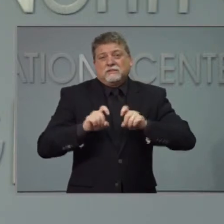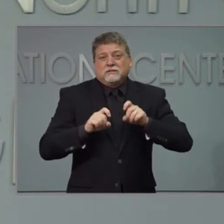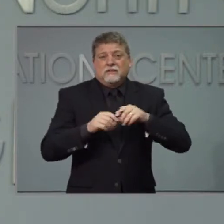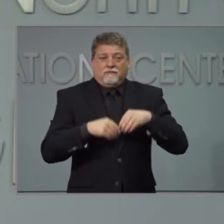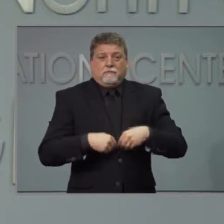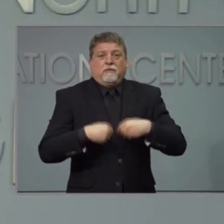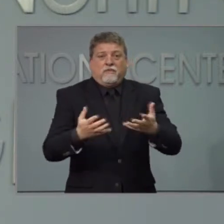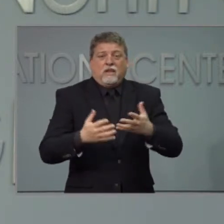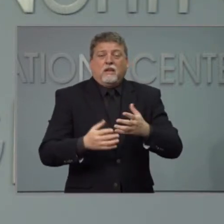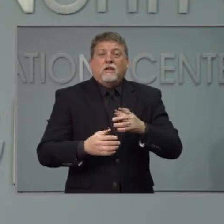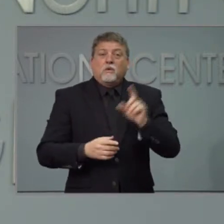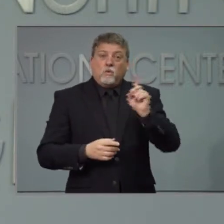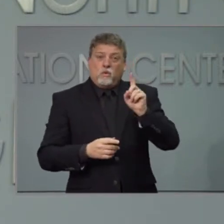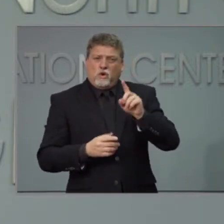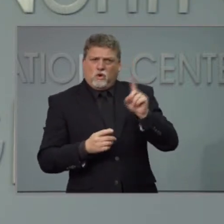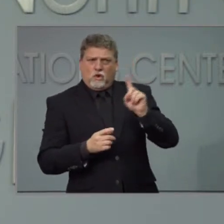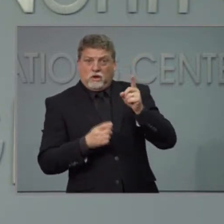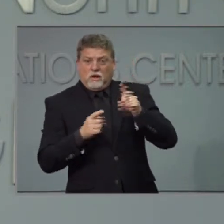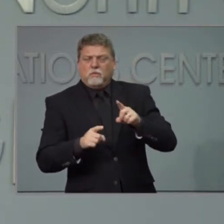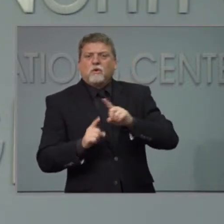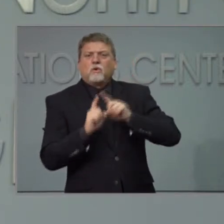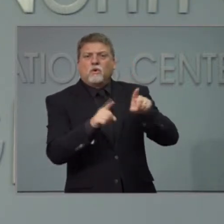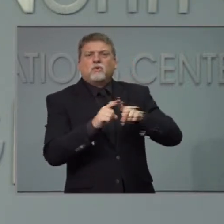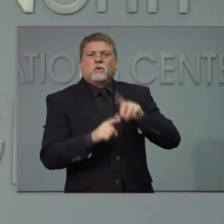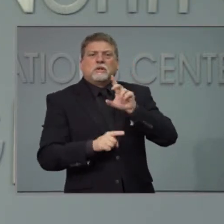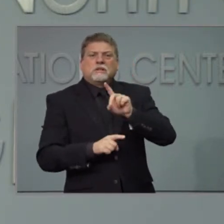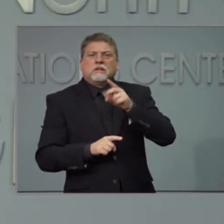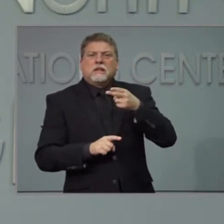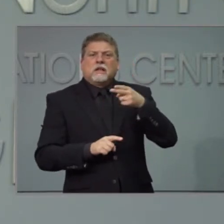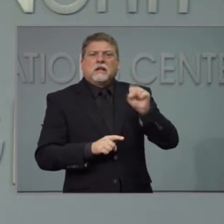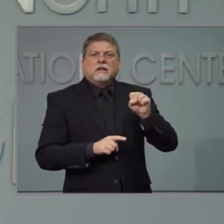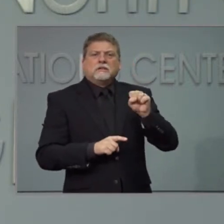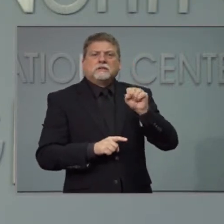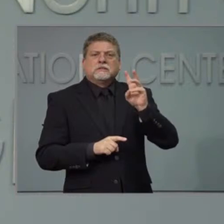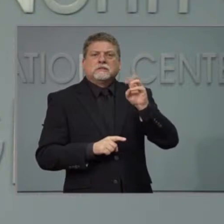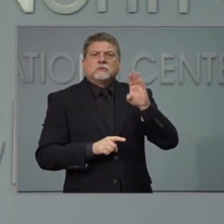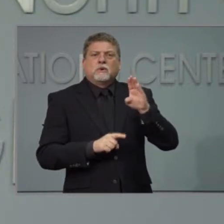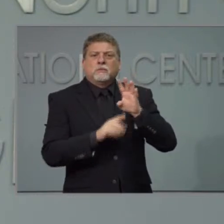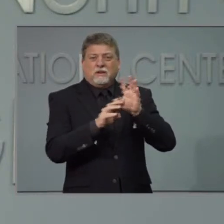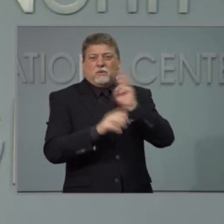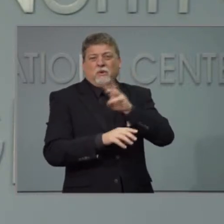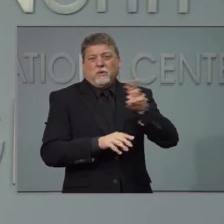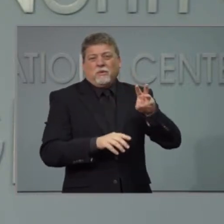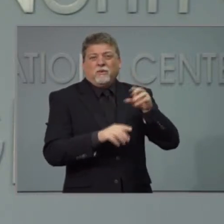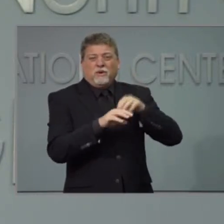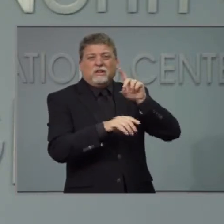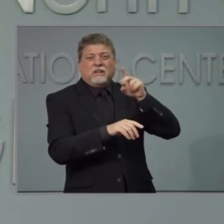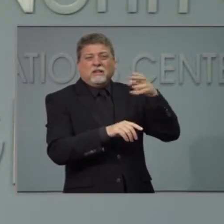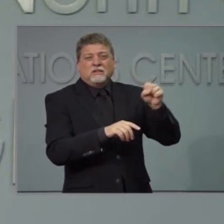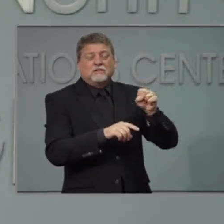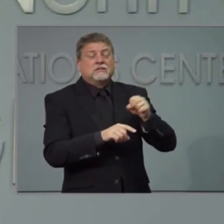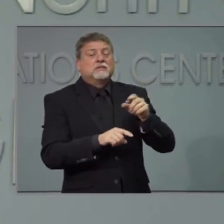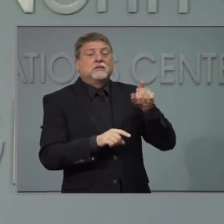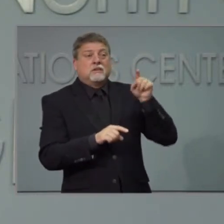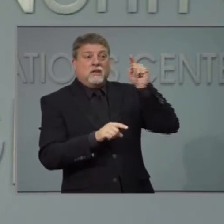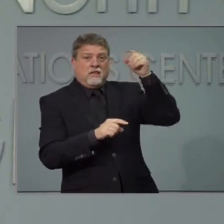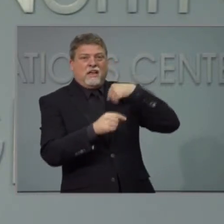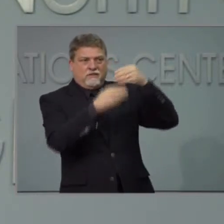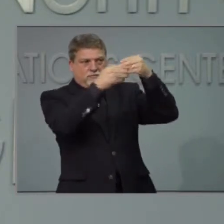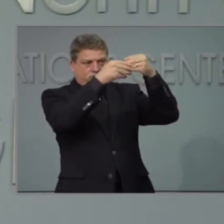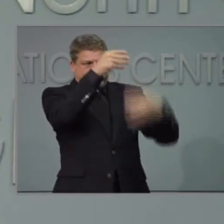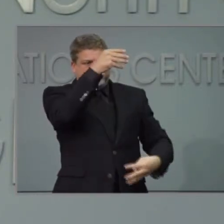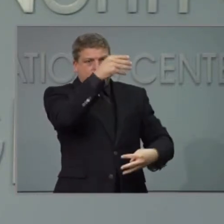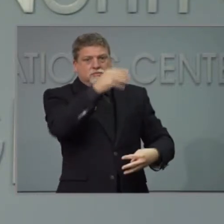website. You can go there. My understanding is there are not long lines, there are not long wait times. It's some